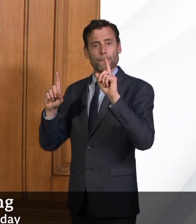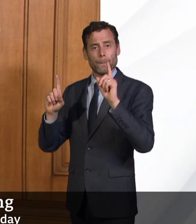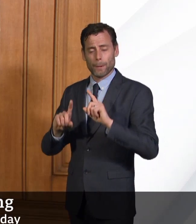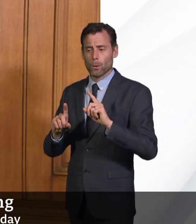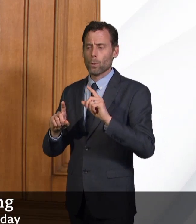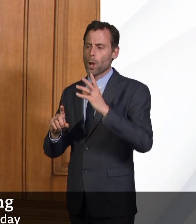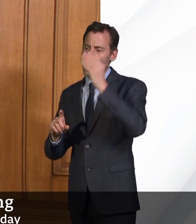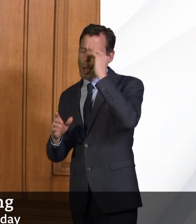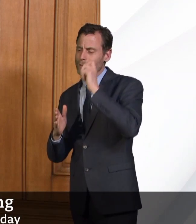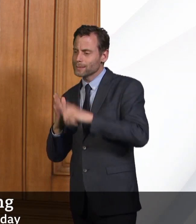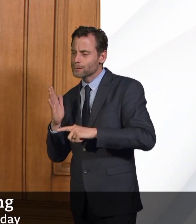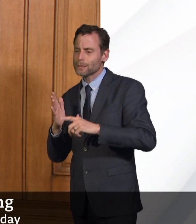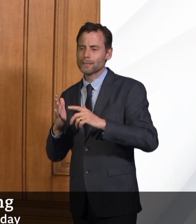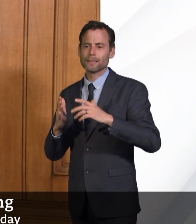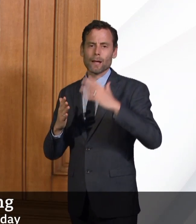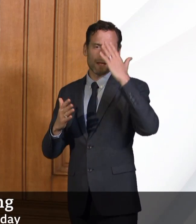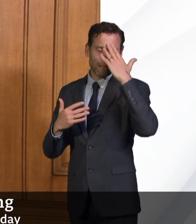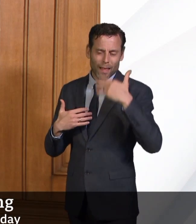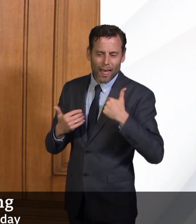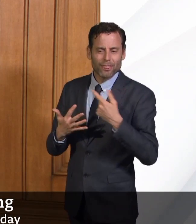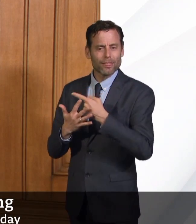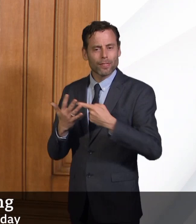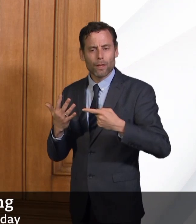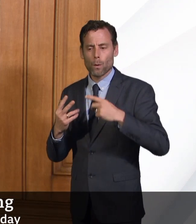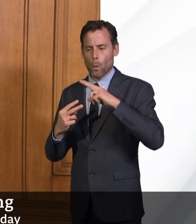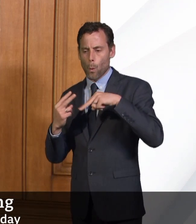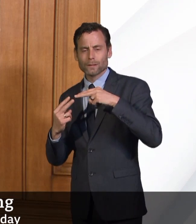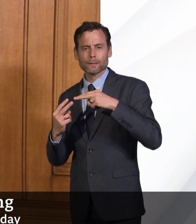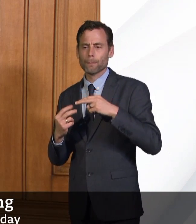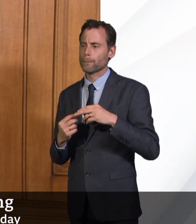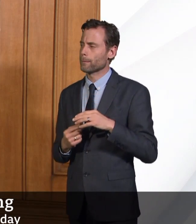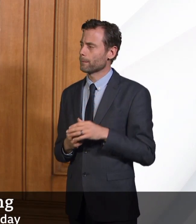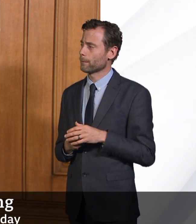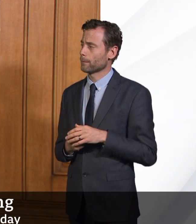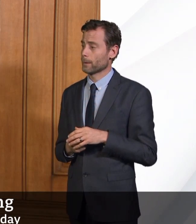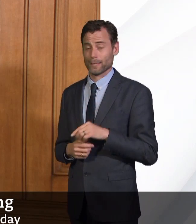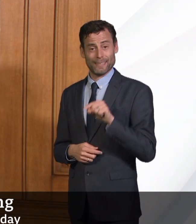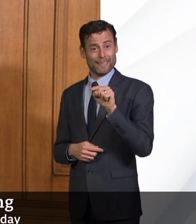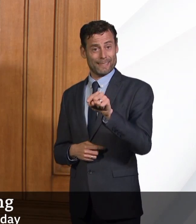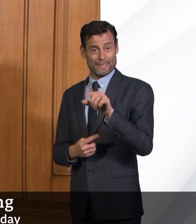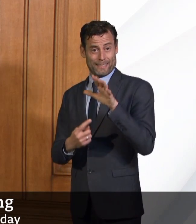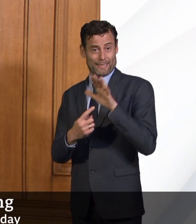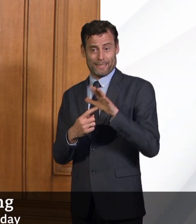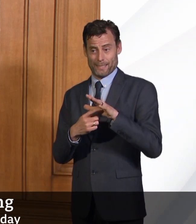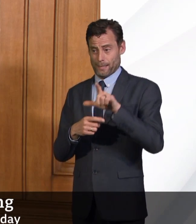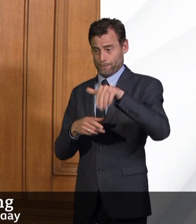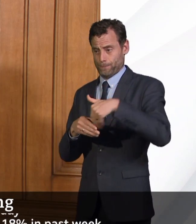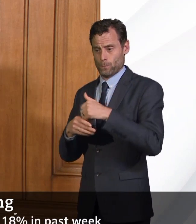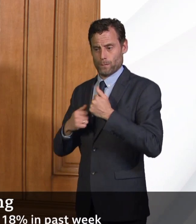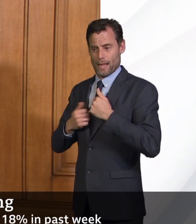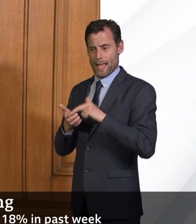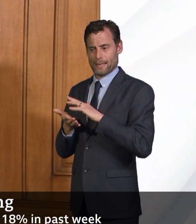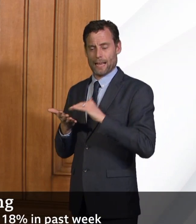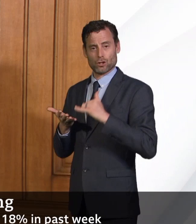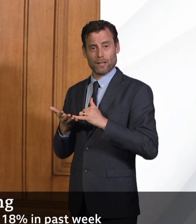actually wider mental health problems are really key to NHS England's work. And you know from the long-term plan